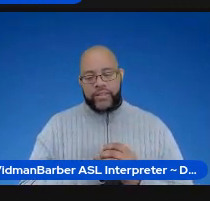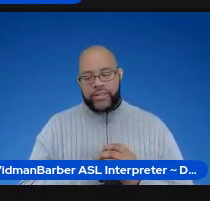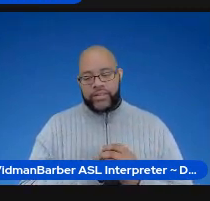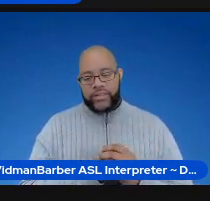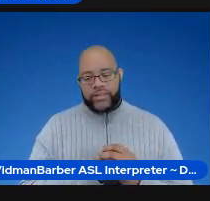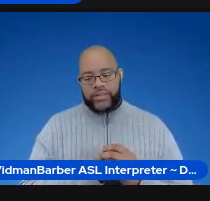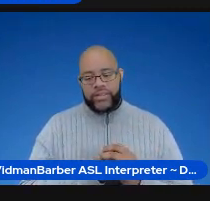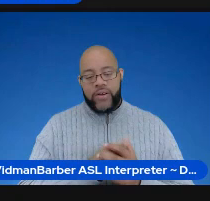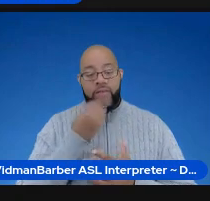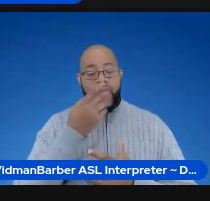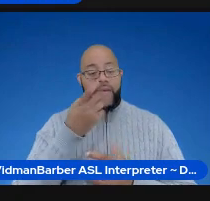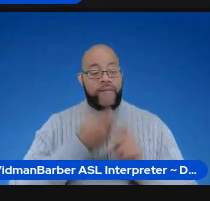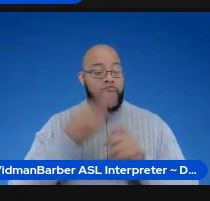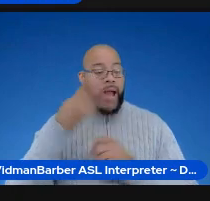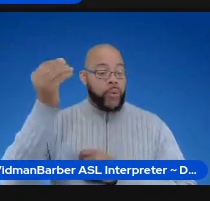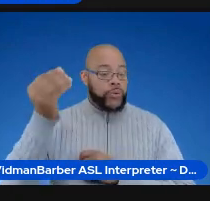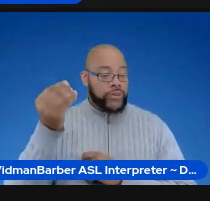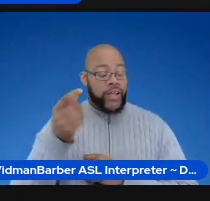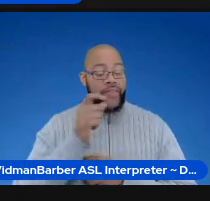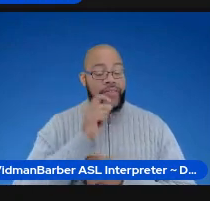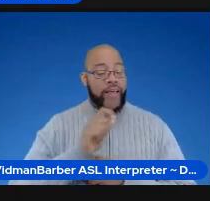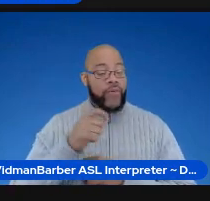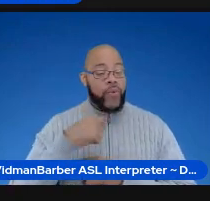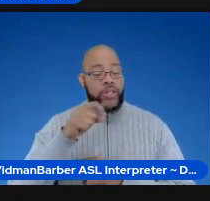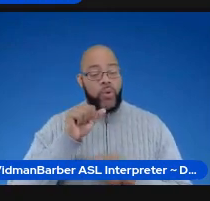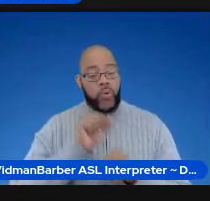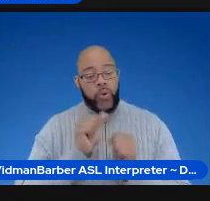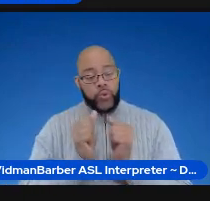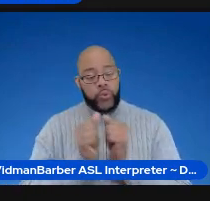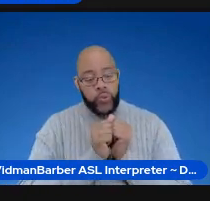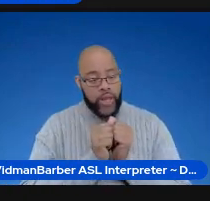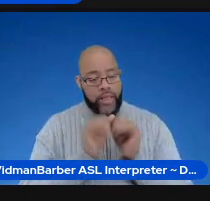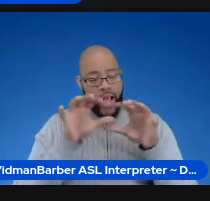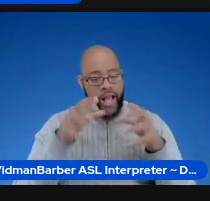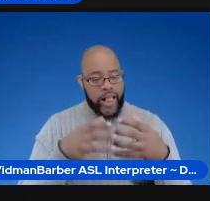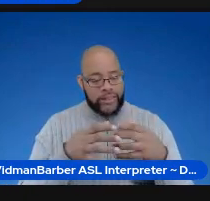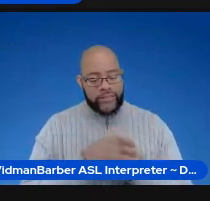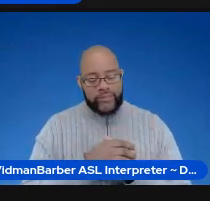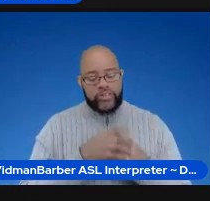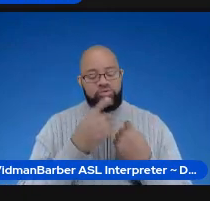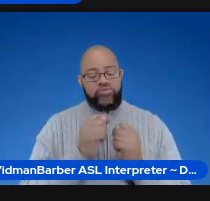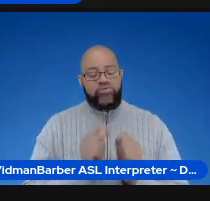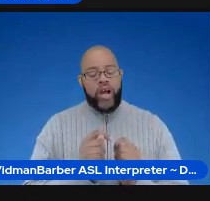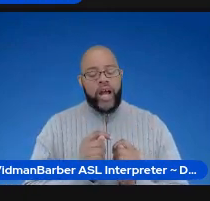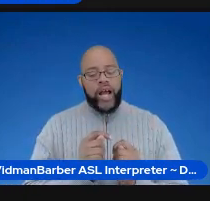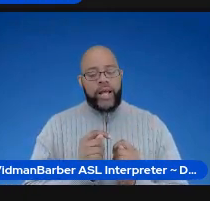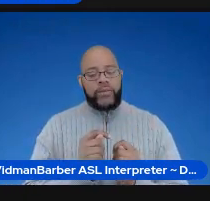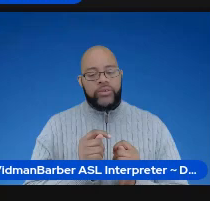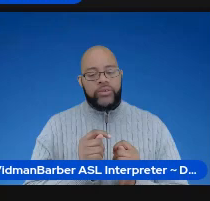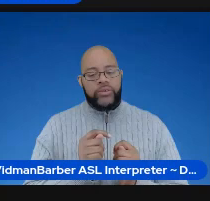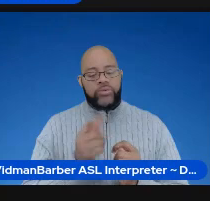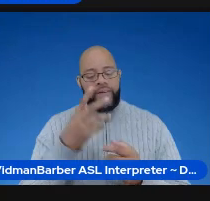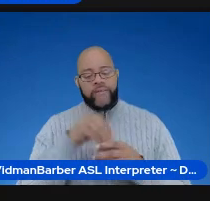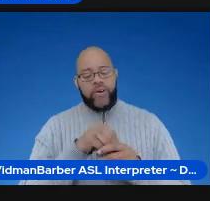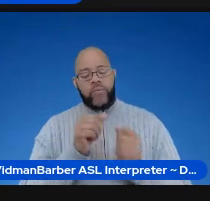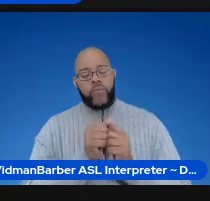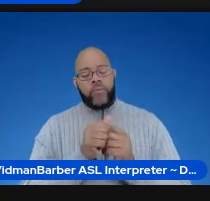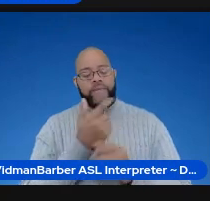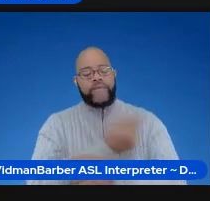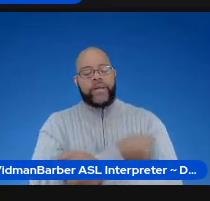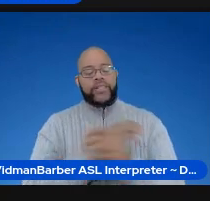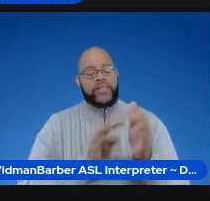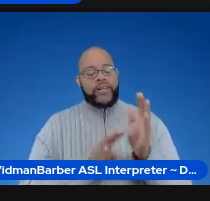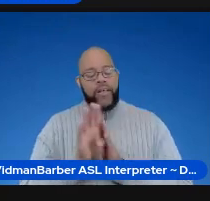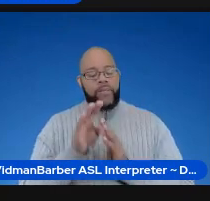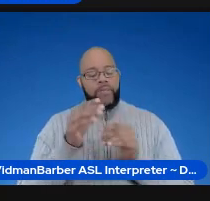a food from outside, and therefore we need to work together collectively in trying to be involved in the vaccine development